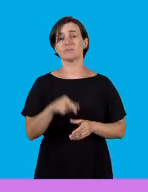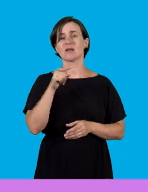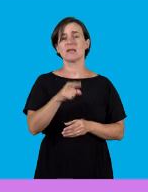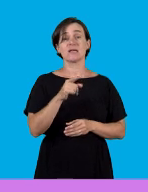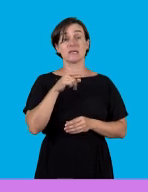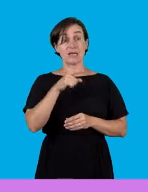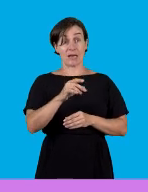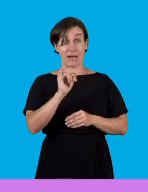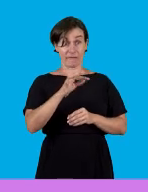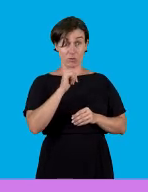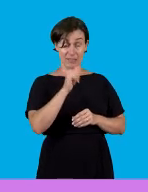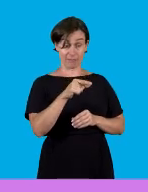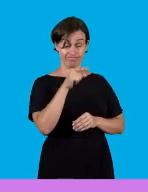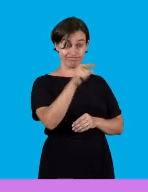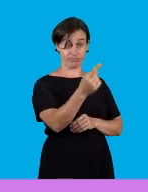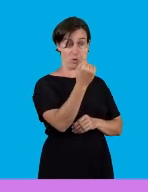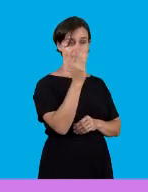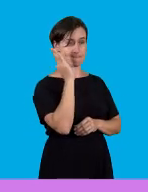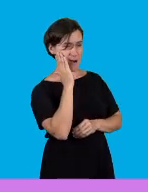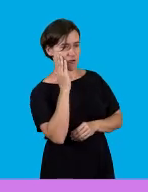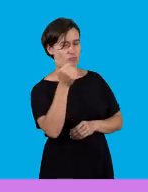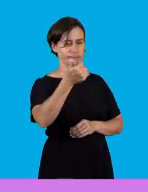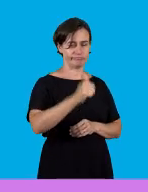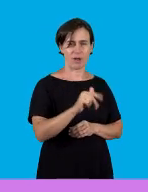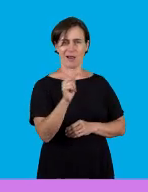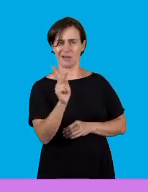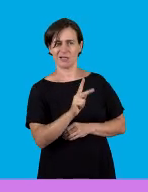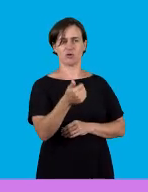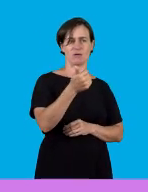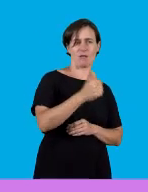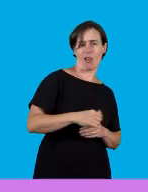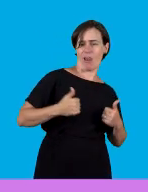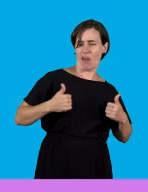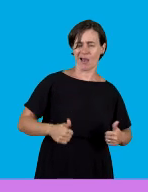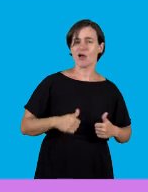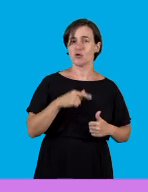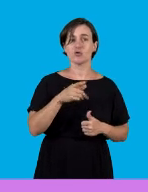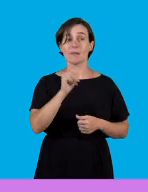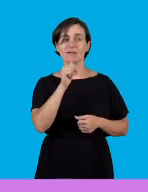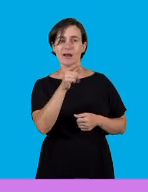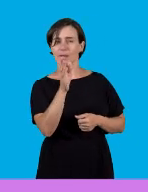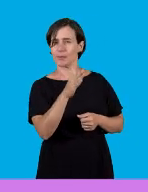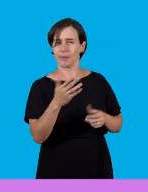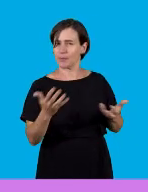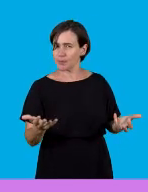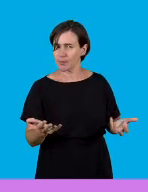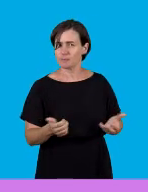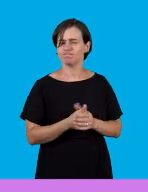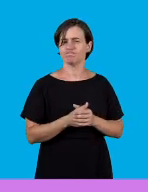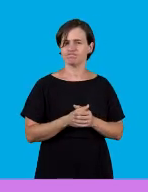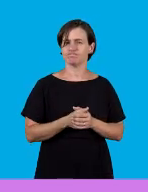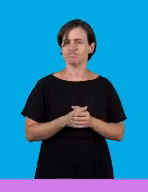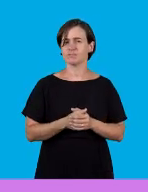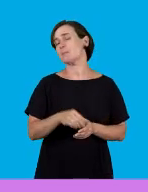designation tells you that this is a bedroom, this is a kitchen, this is a lounge or stuff. So now what do we do now? We have to